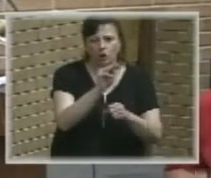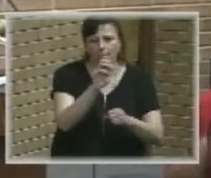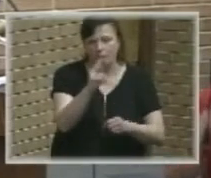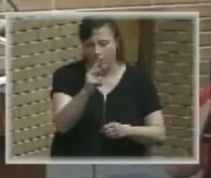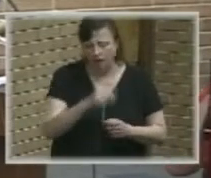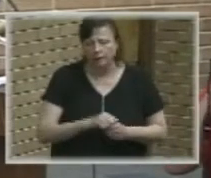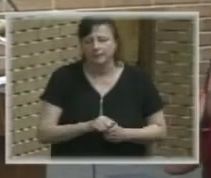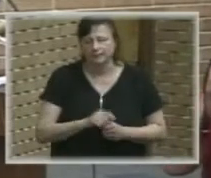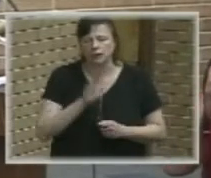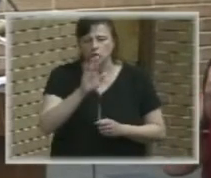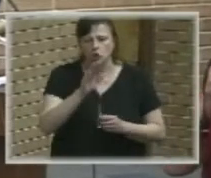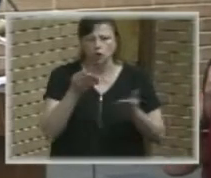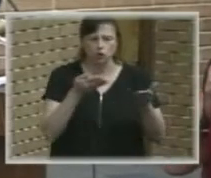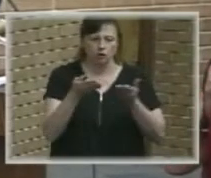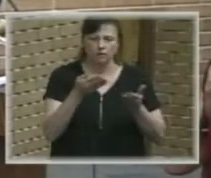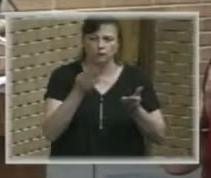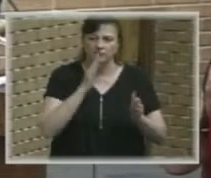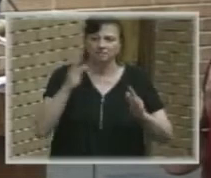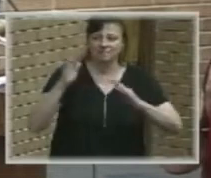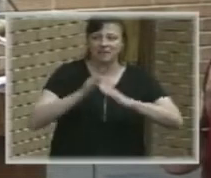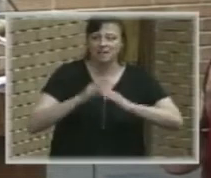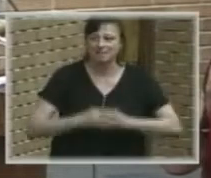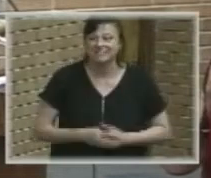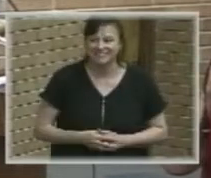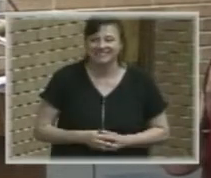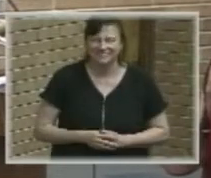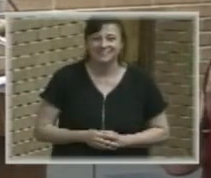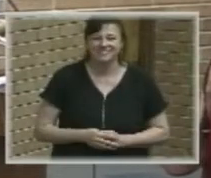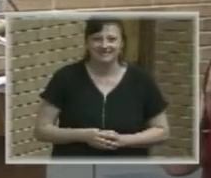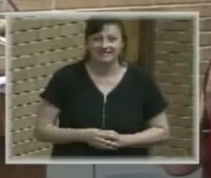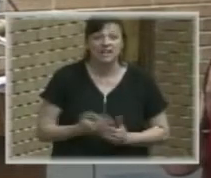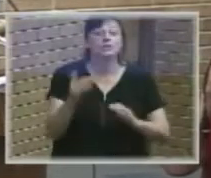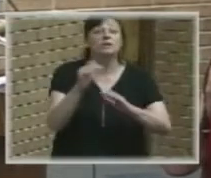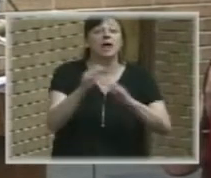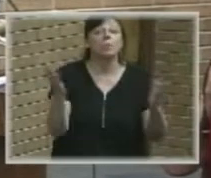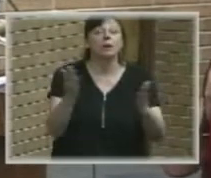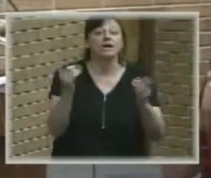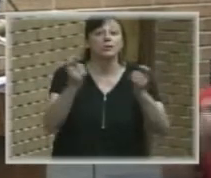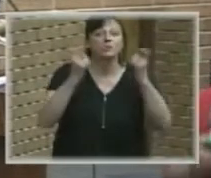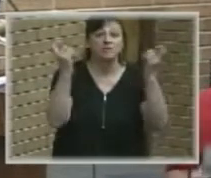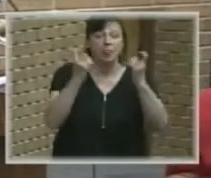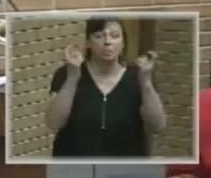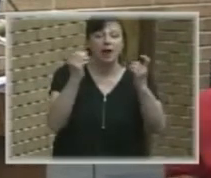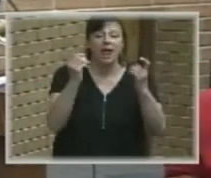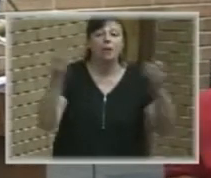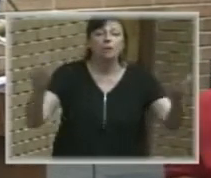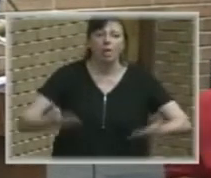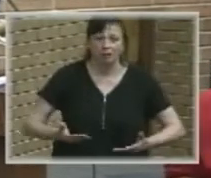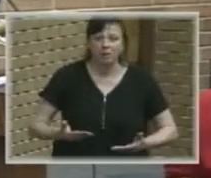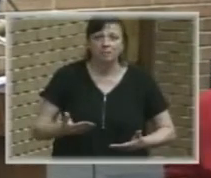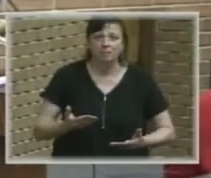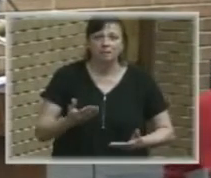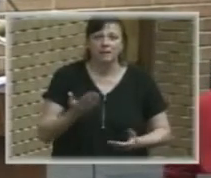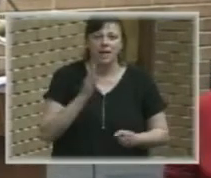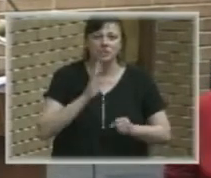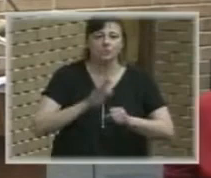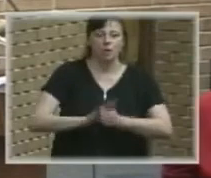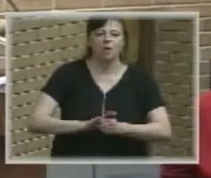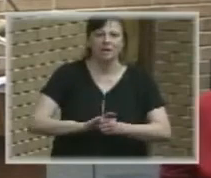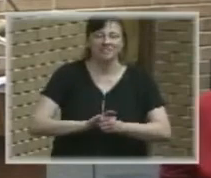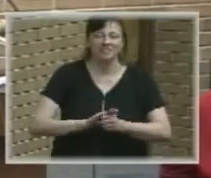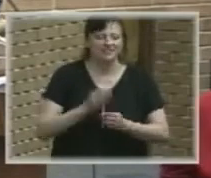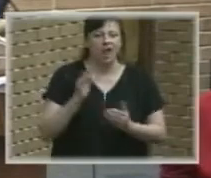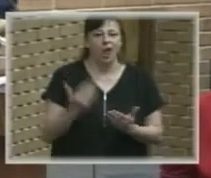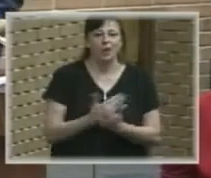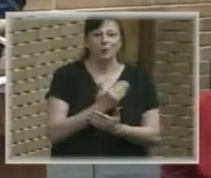an outstanding one. Tonight, we're here to celebrate and welcome and swear in